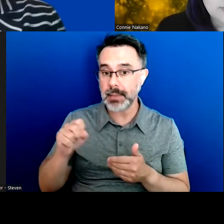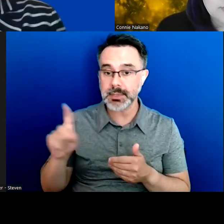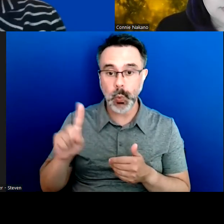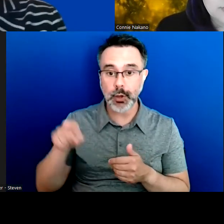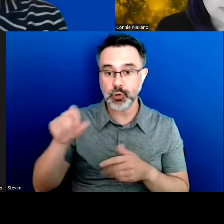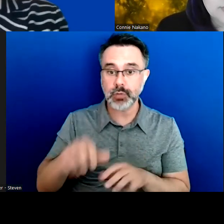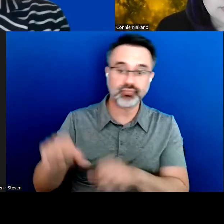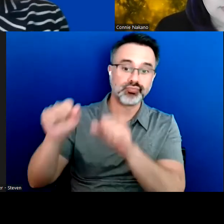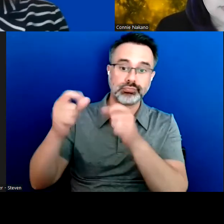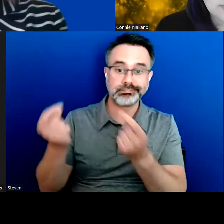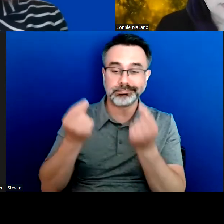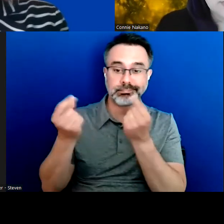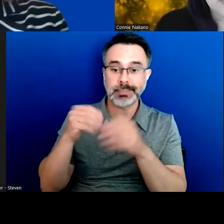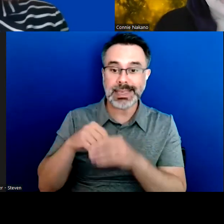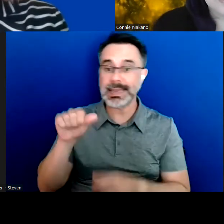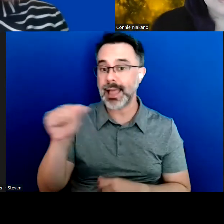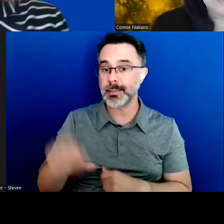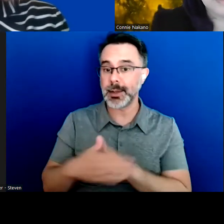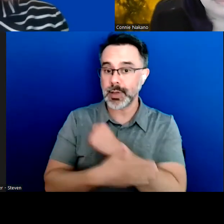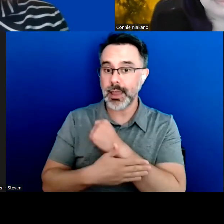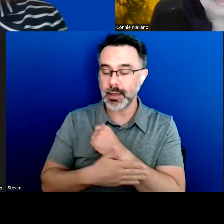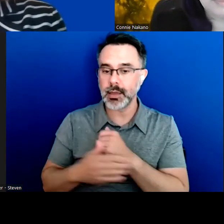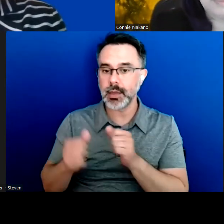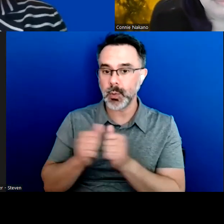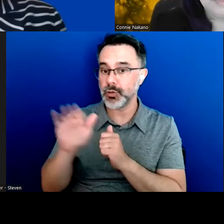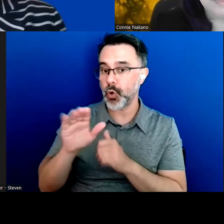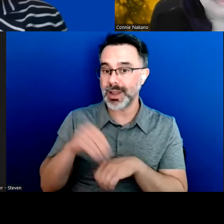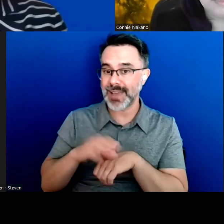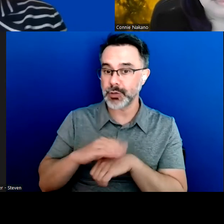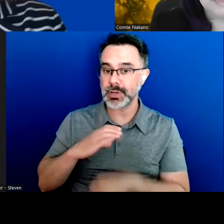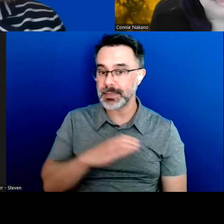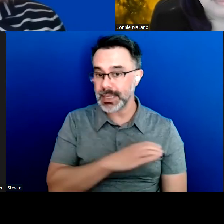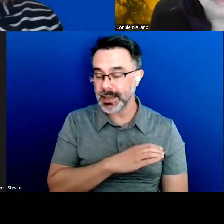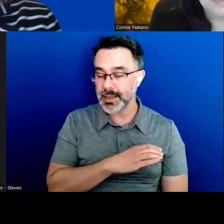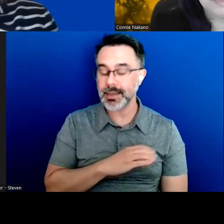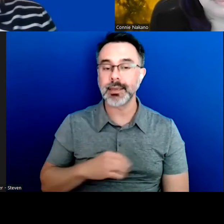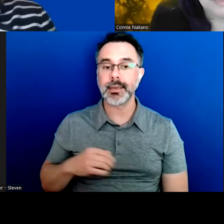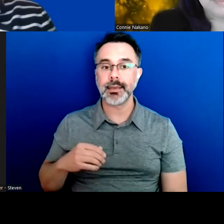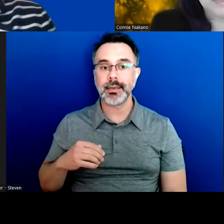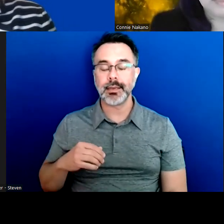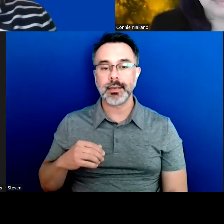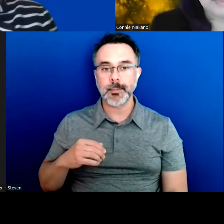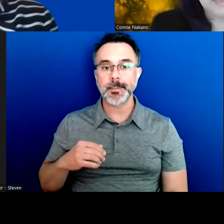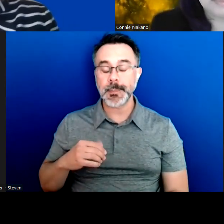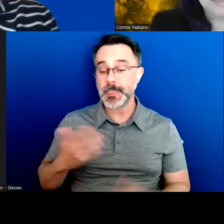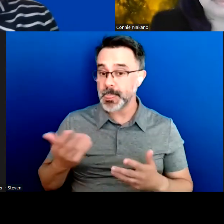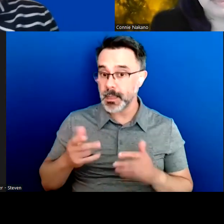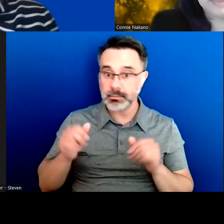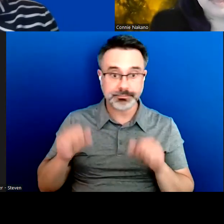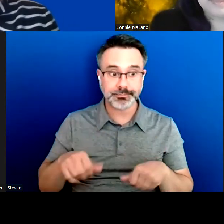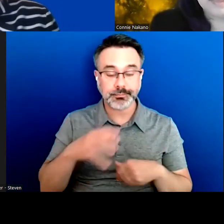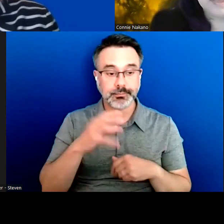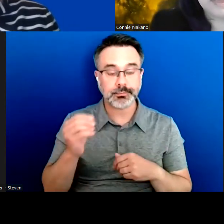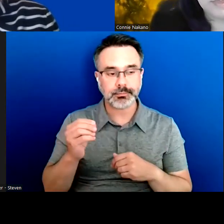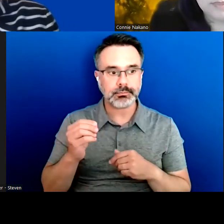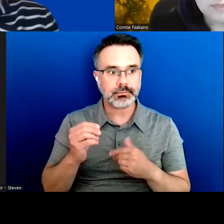Alameda County where your advisory committee, where things are with your local advisory committee now, and then how